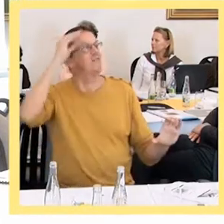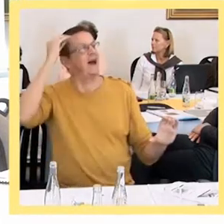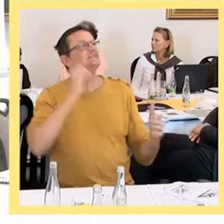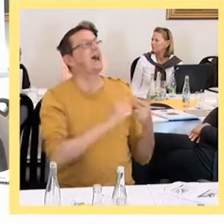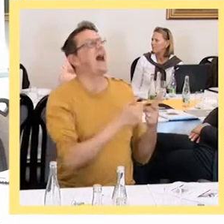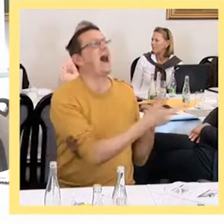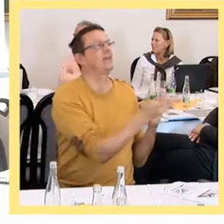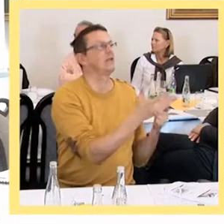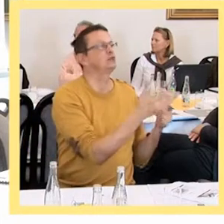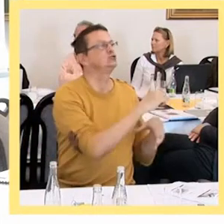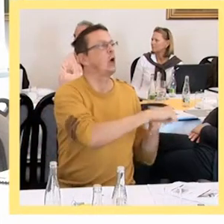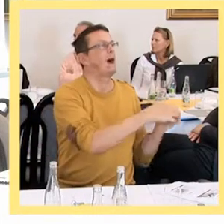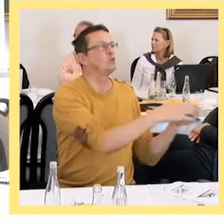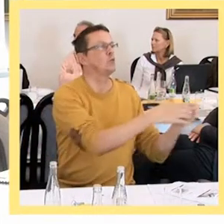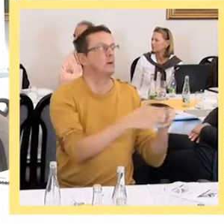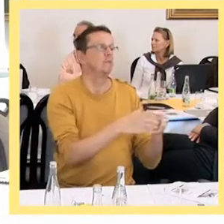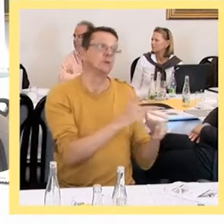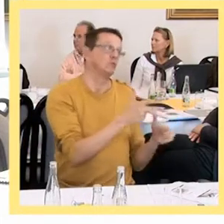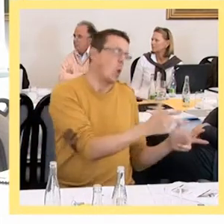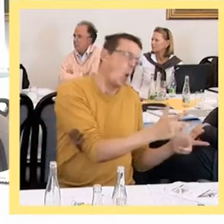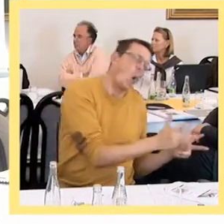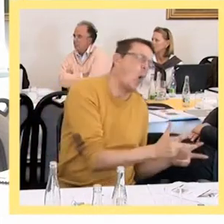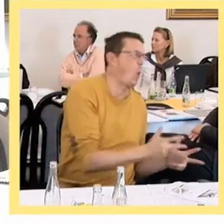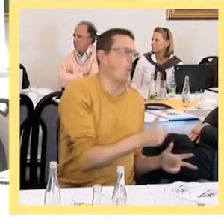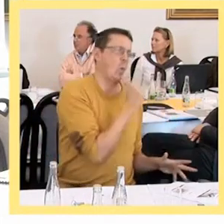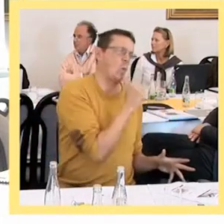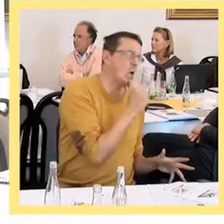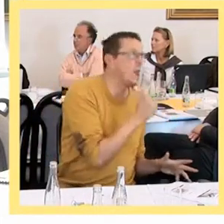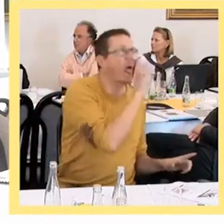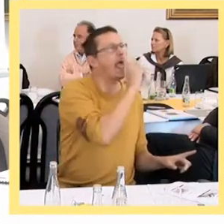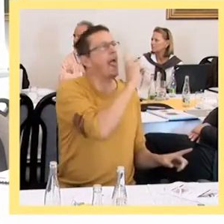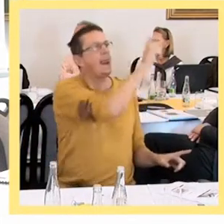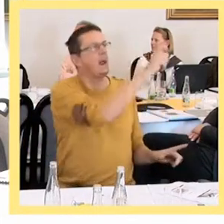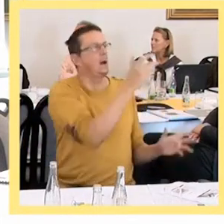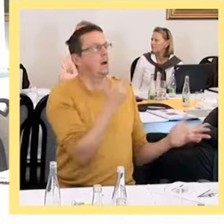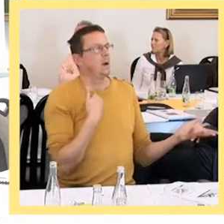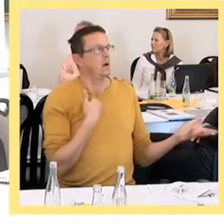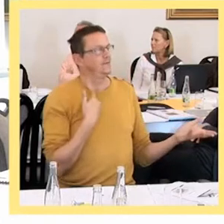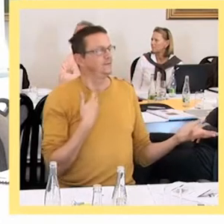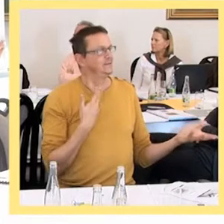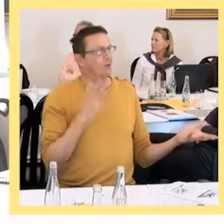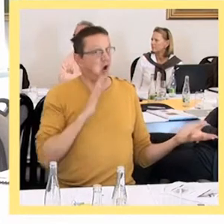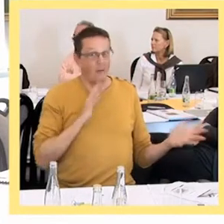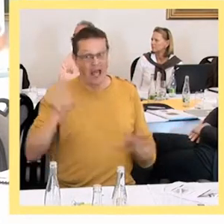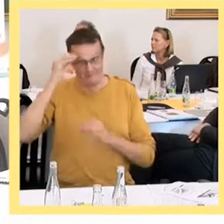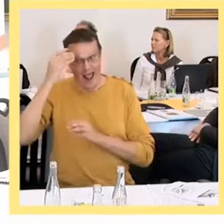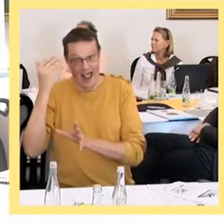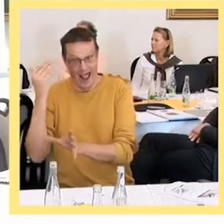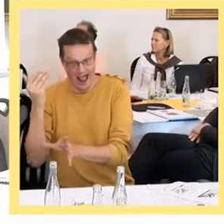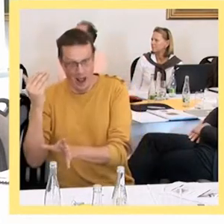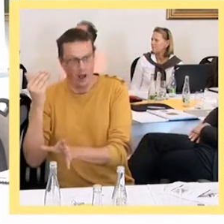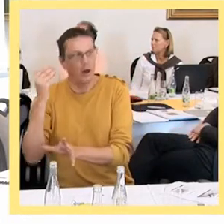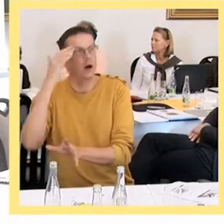including the very young and the very elderly in our emergency planning and preparedness activities to ensure that all